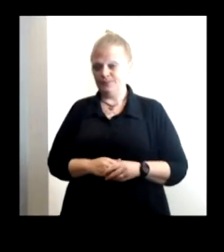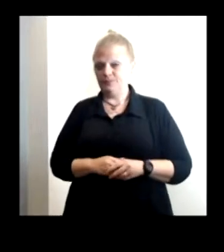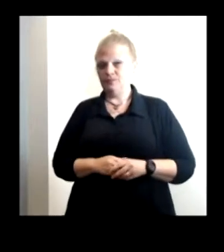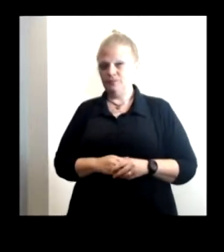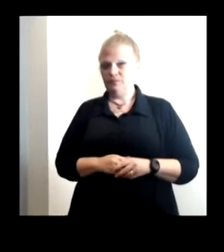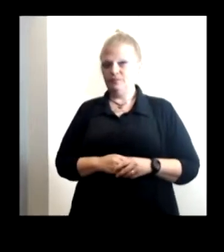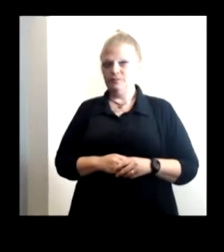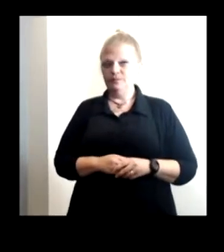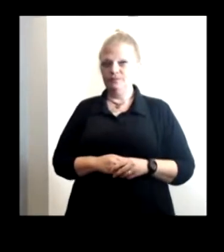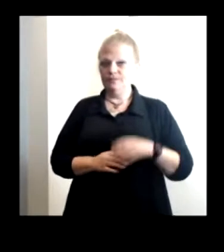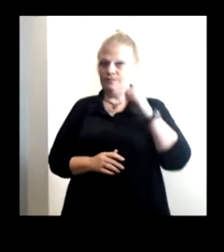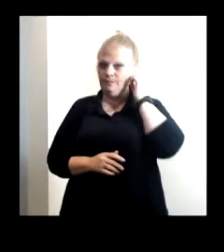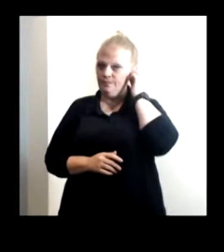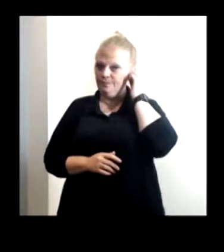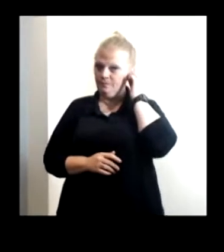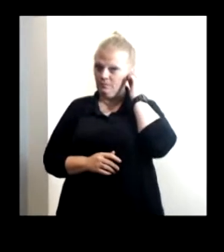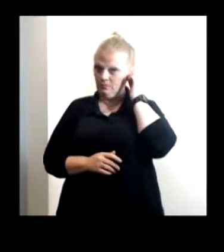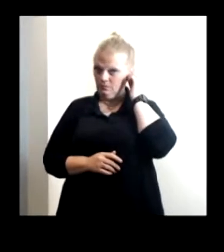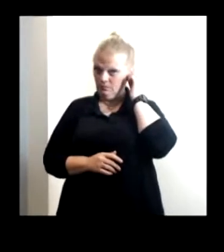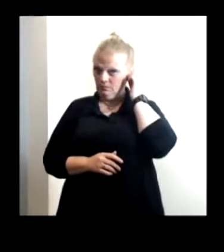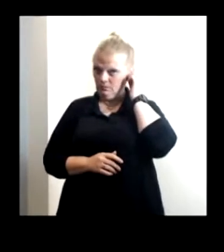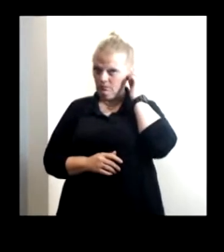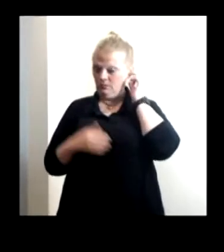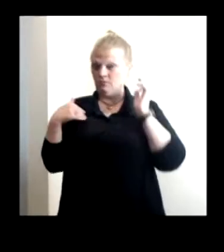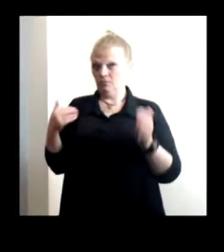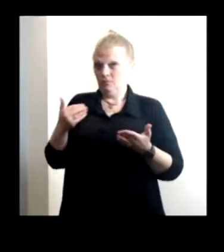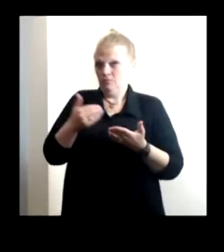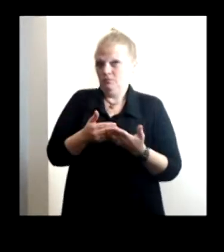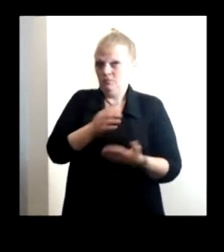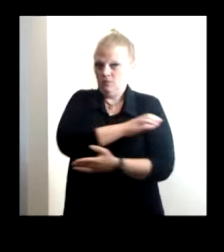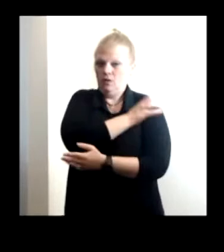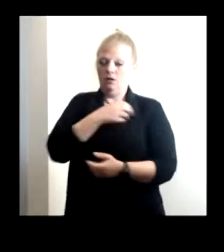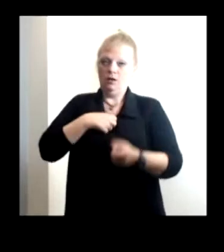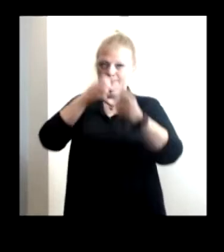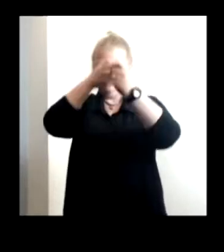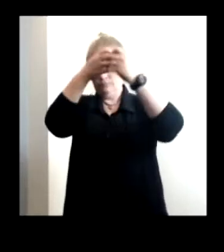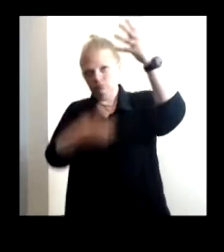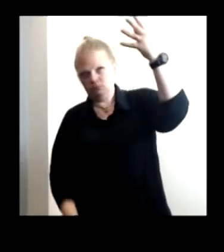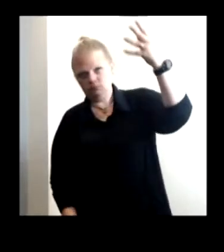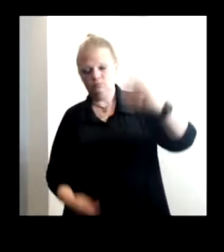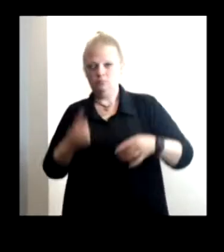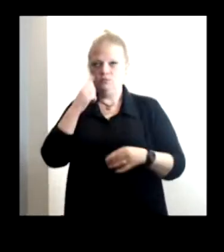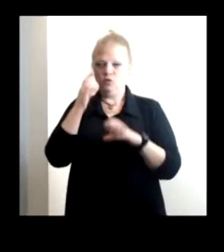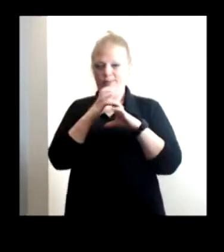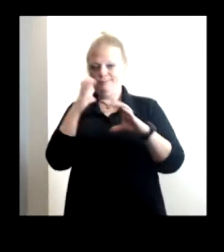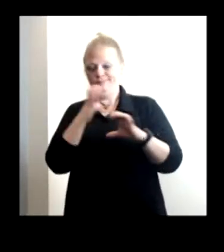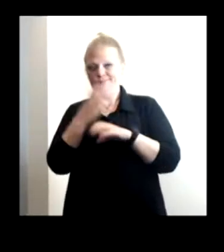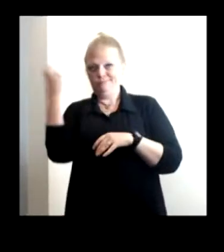to upcoming vaccine clinics, we got lots of them on our mobile clinics.